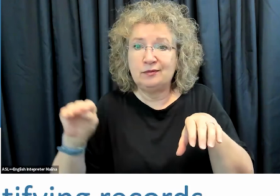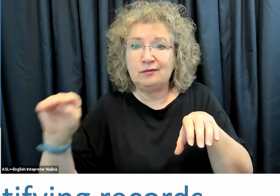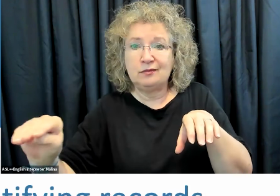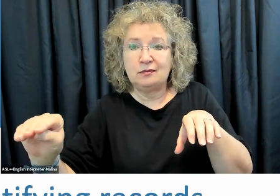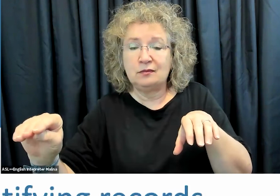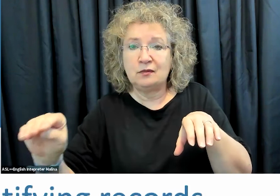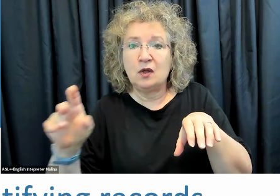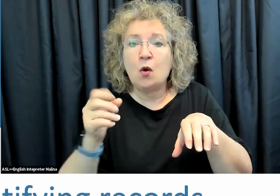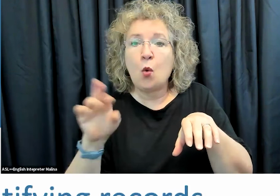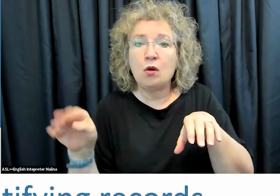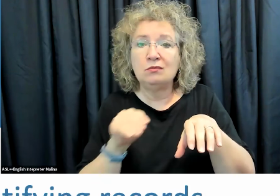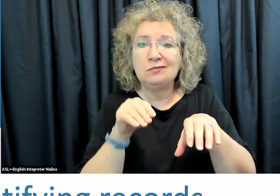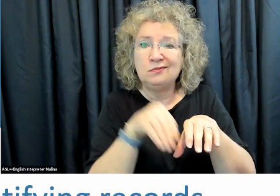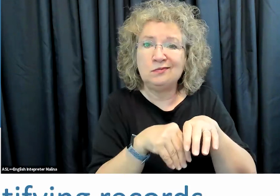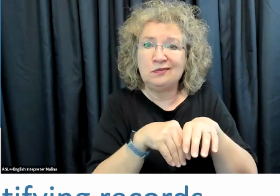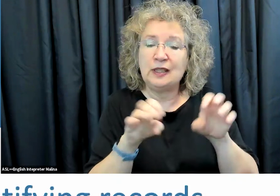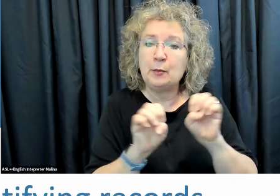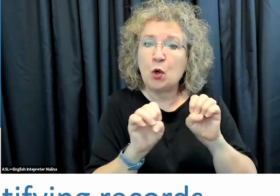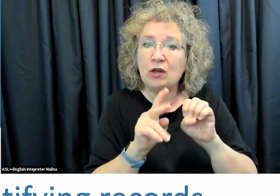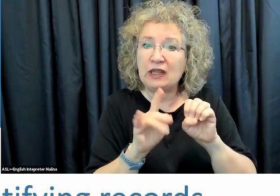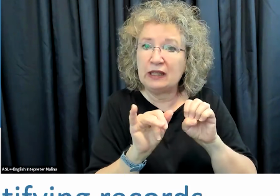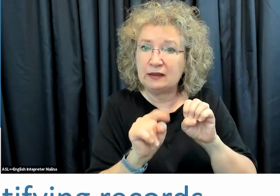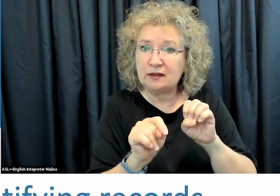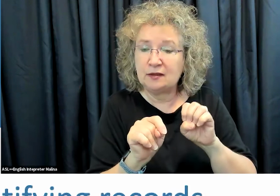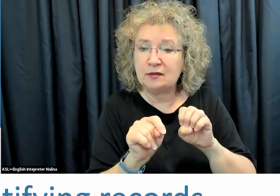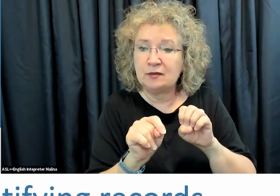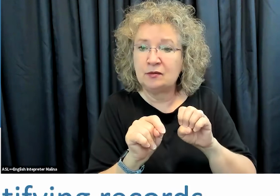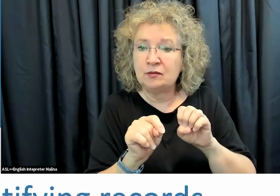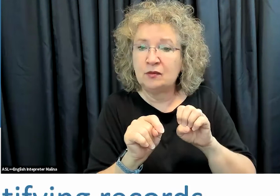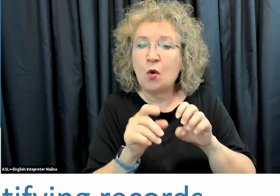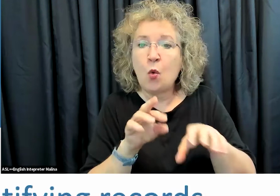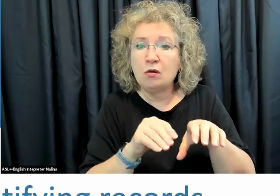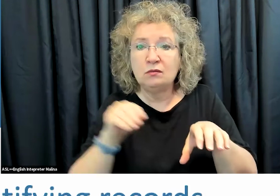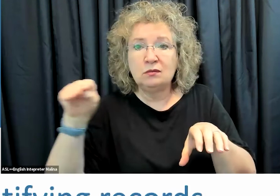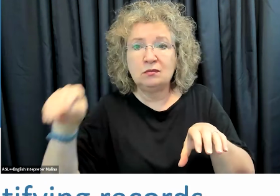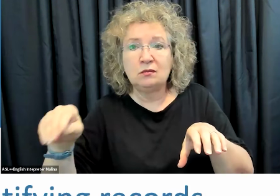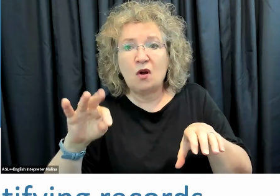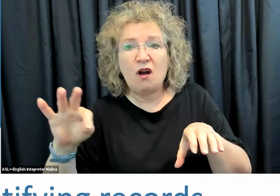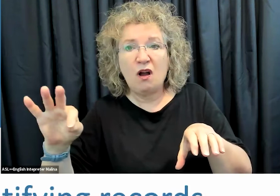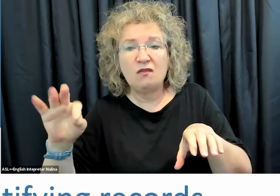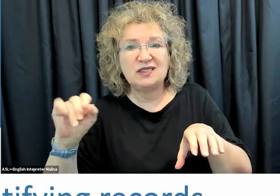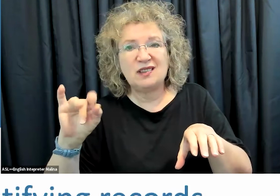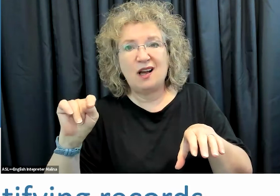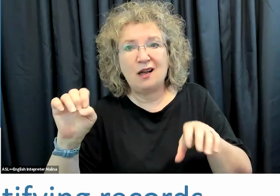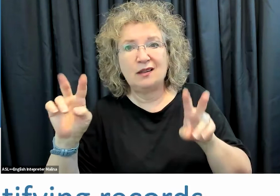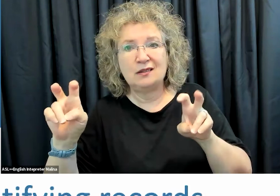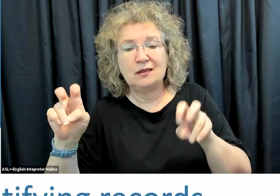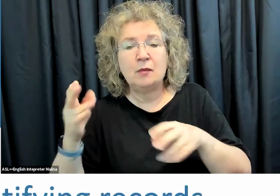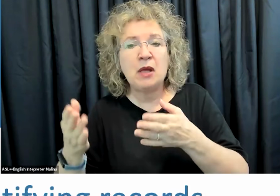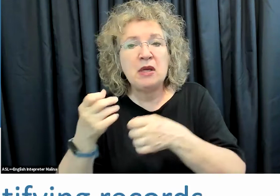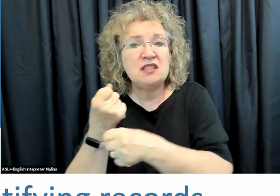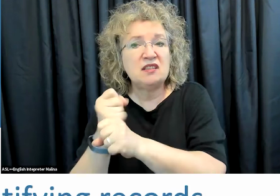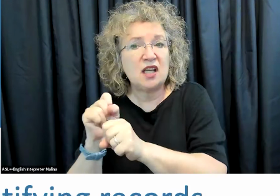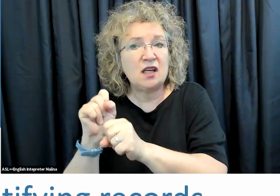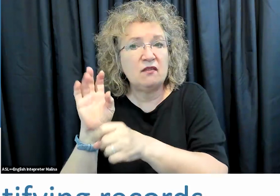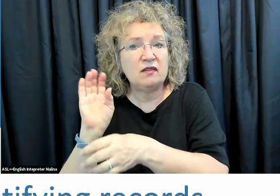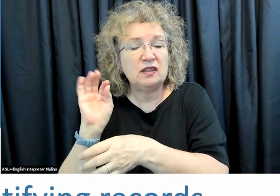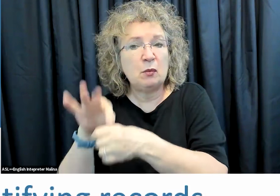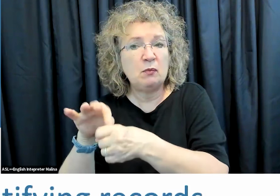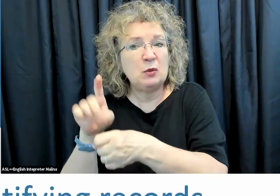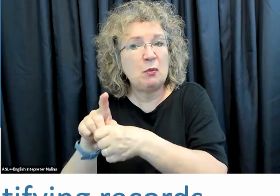our emergency kit, again, at an off-site location, in a safe deposit